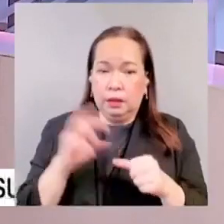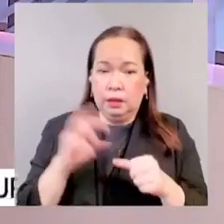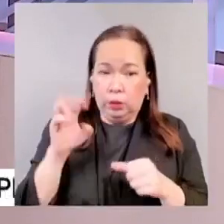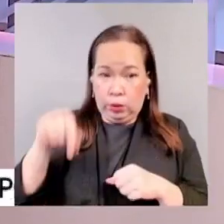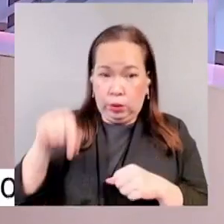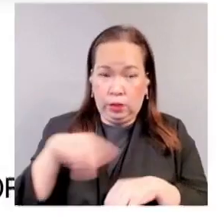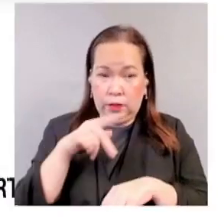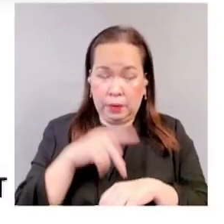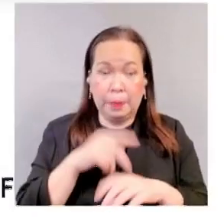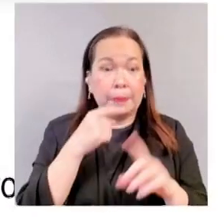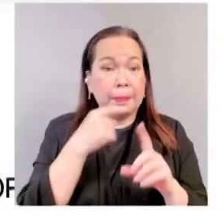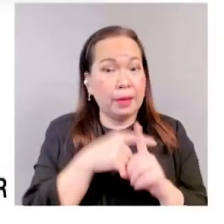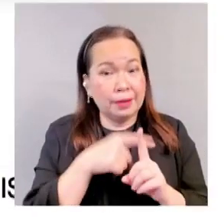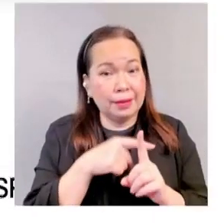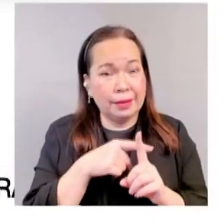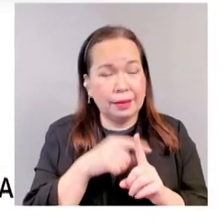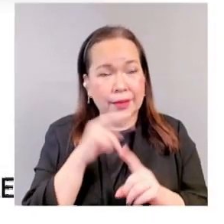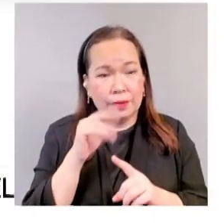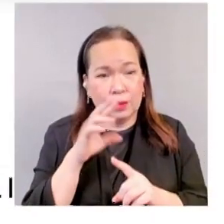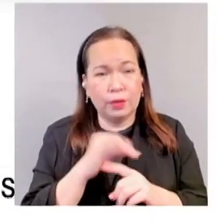motorists.